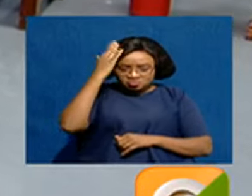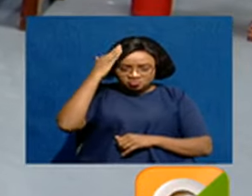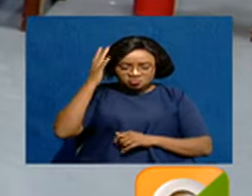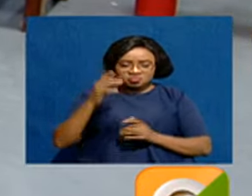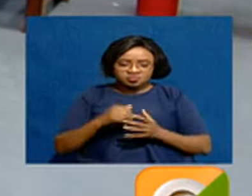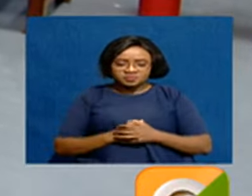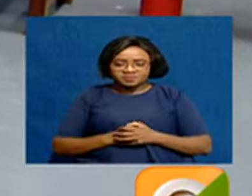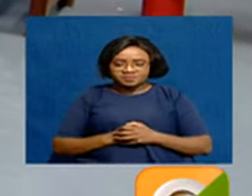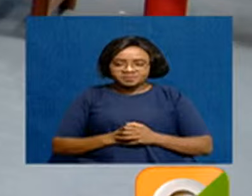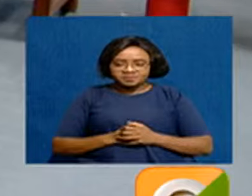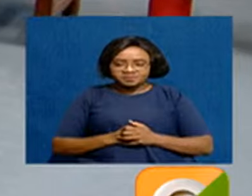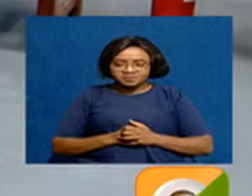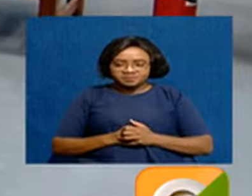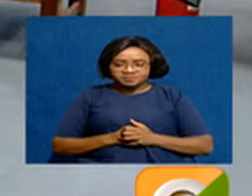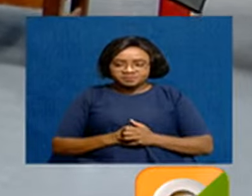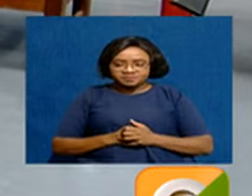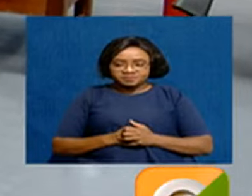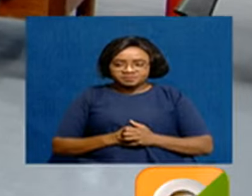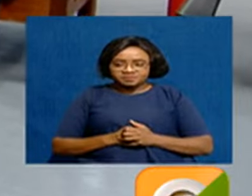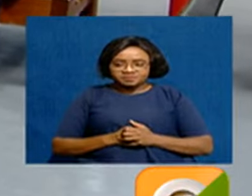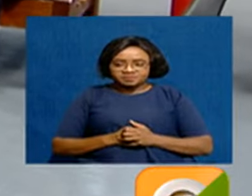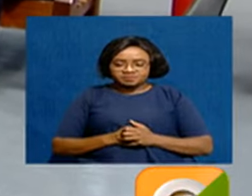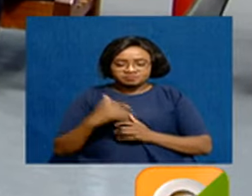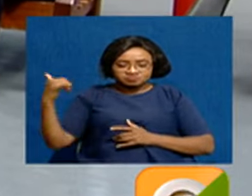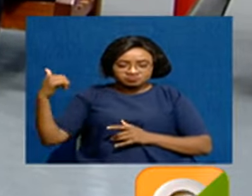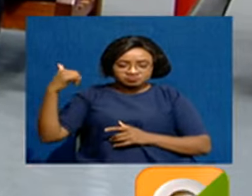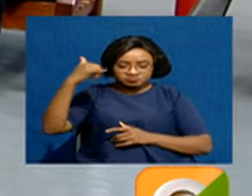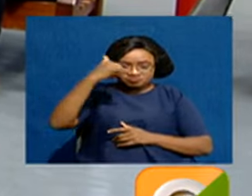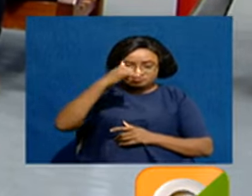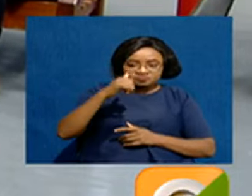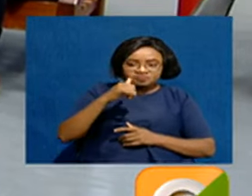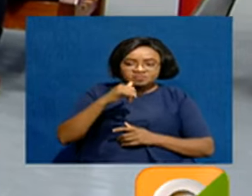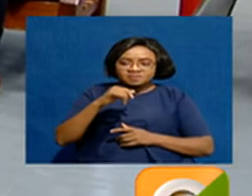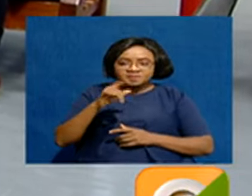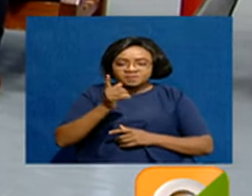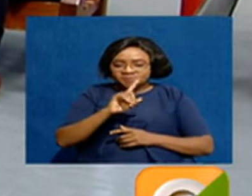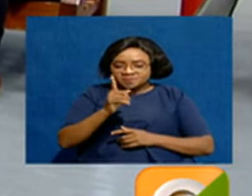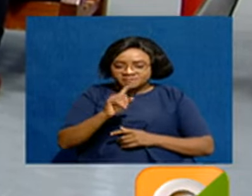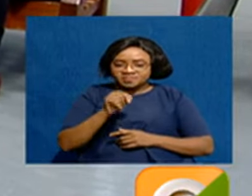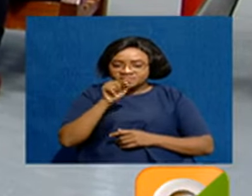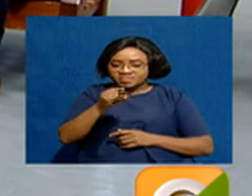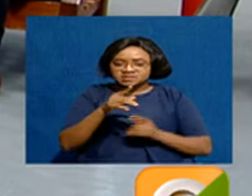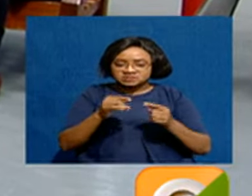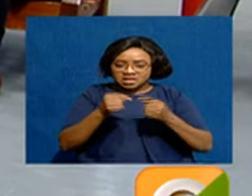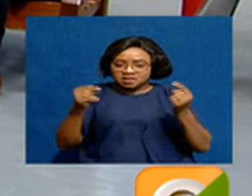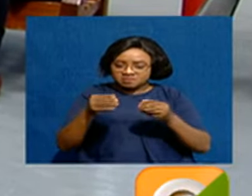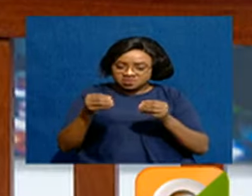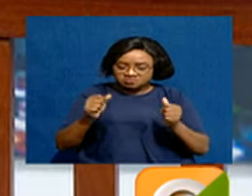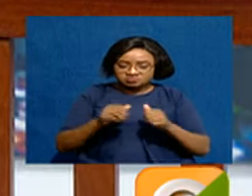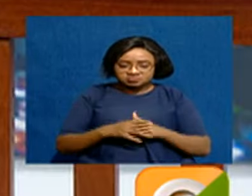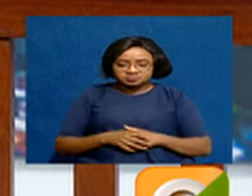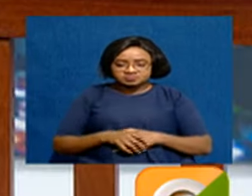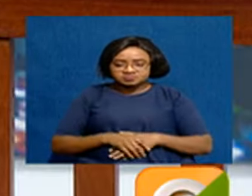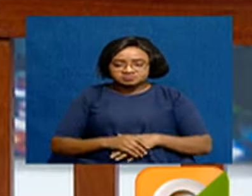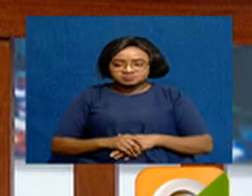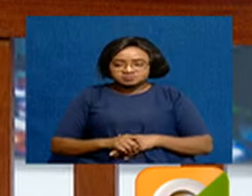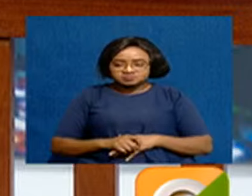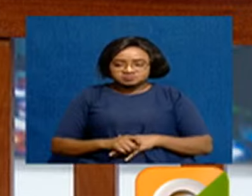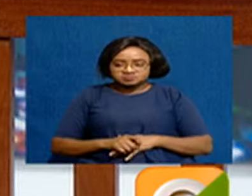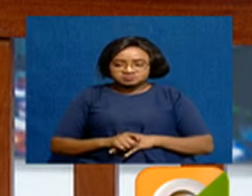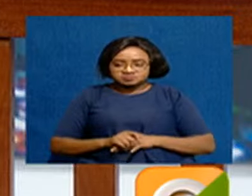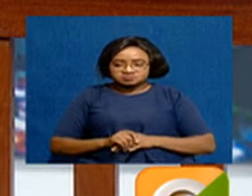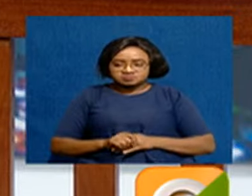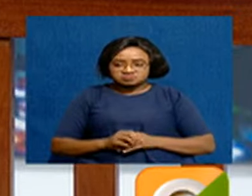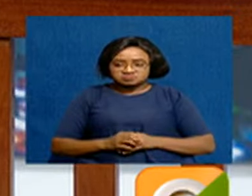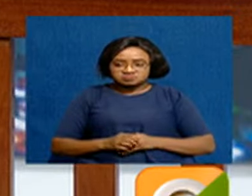is? So when planes are flying, they have to ask for permission, otherwise? No. That deals with the enemy. You can see them coming? We